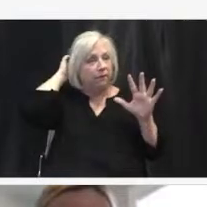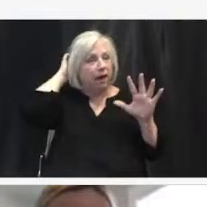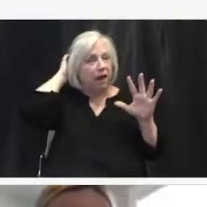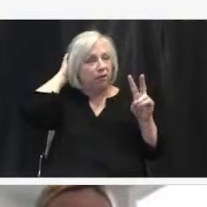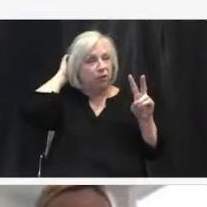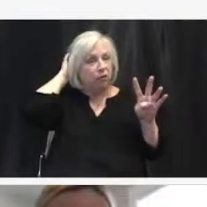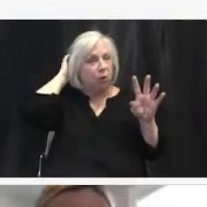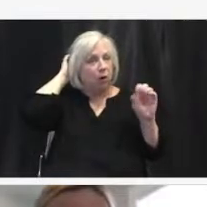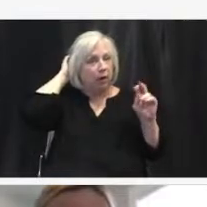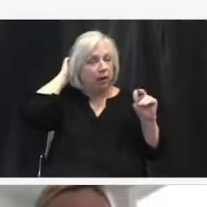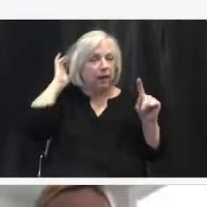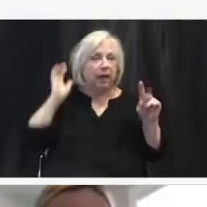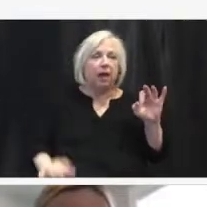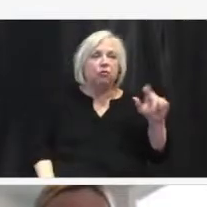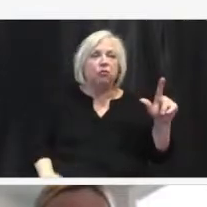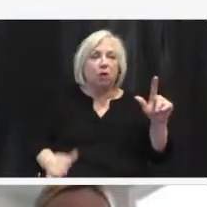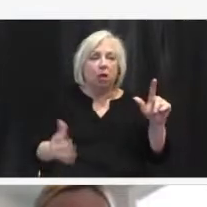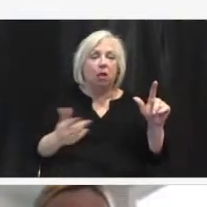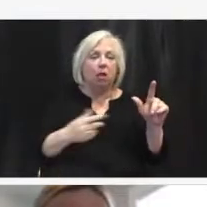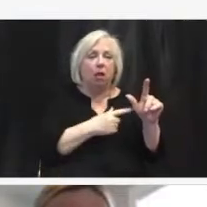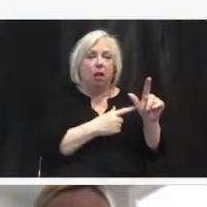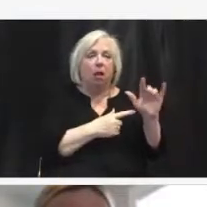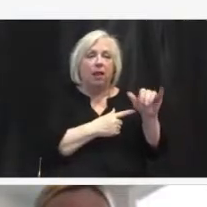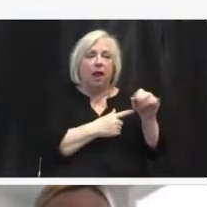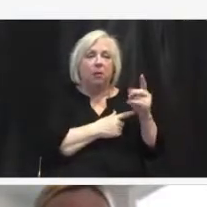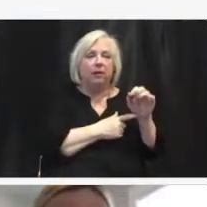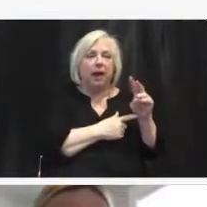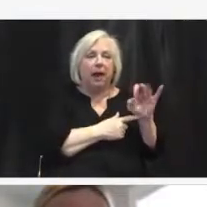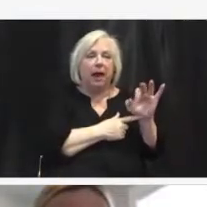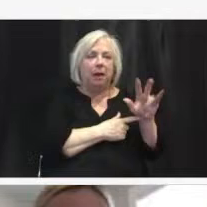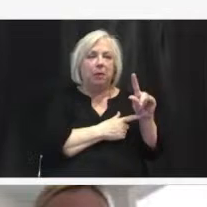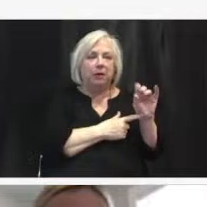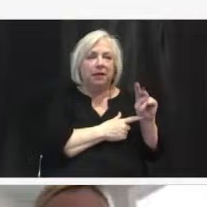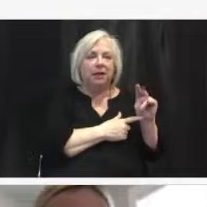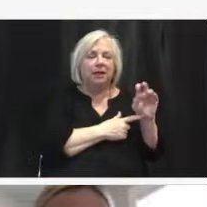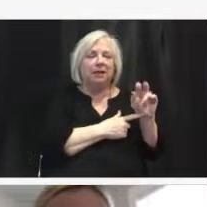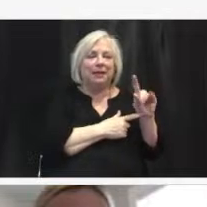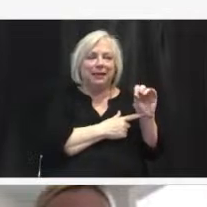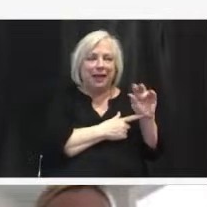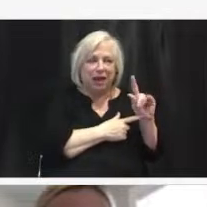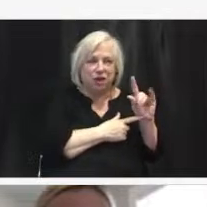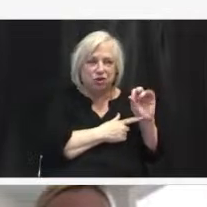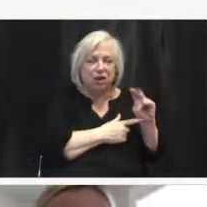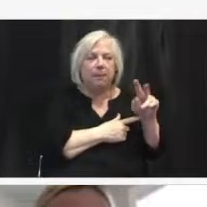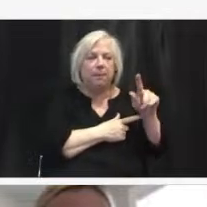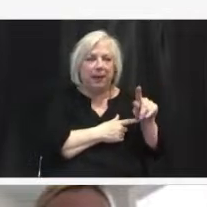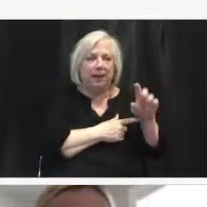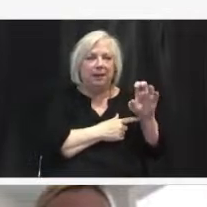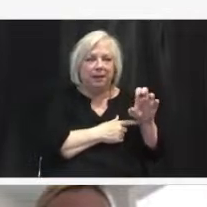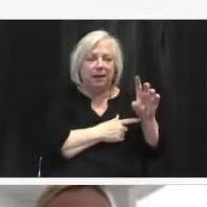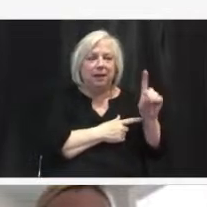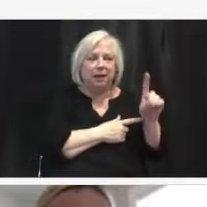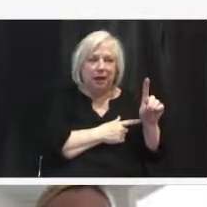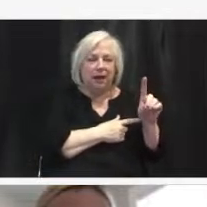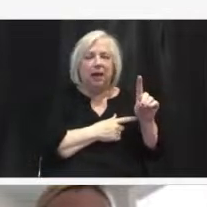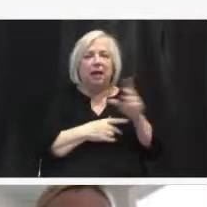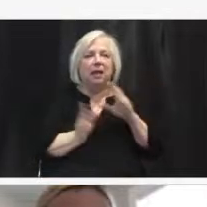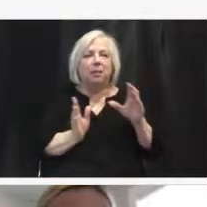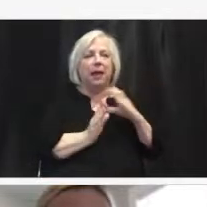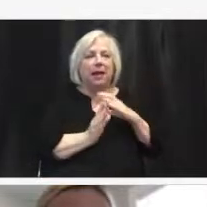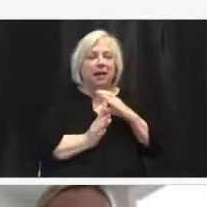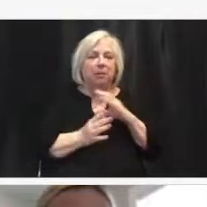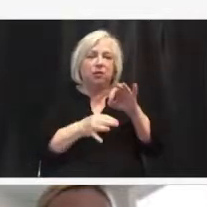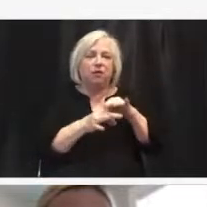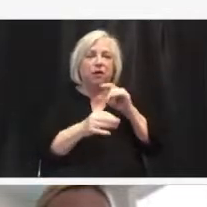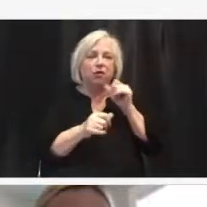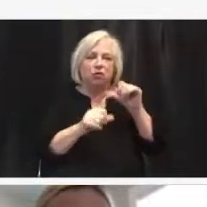14524 Cantrell. That was Hamilton Station PCD. The Planning Commission voted to deny